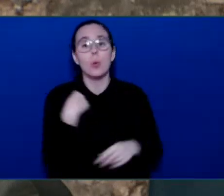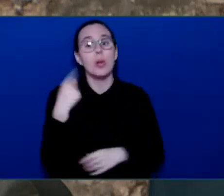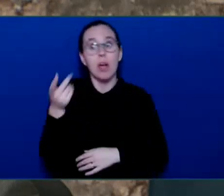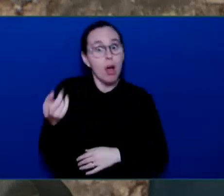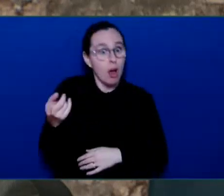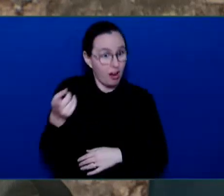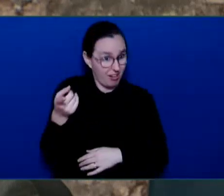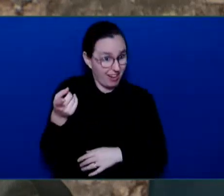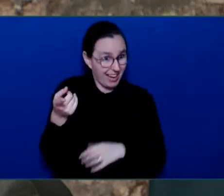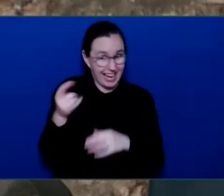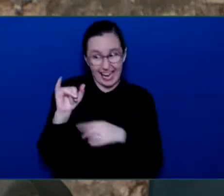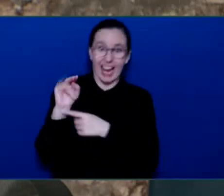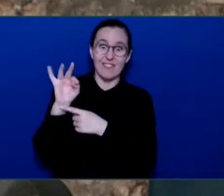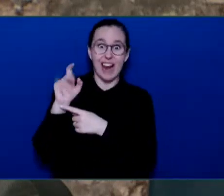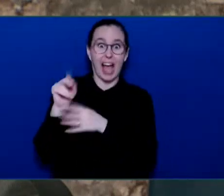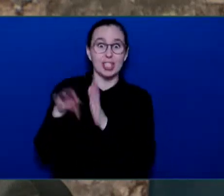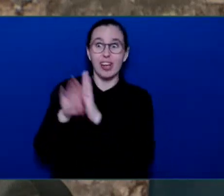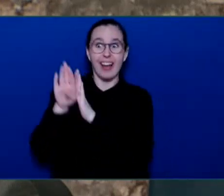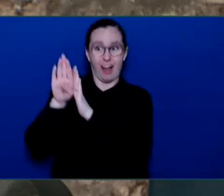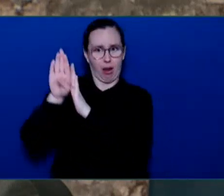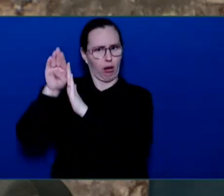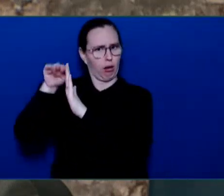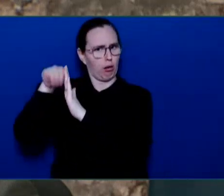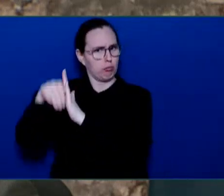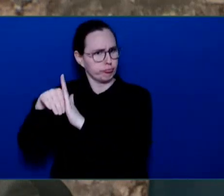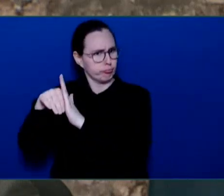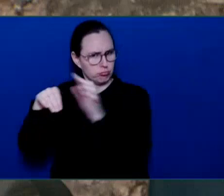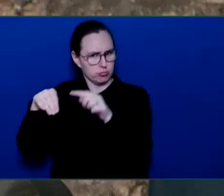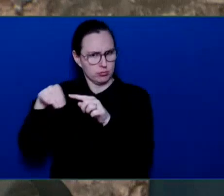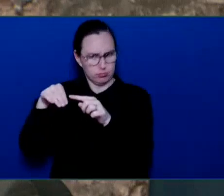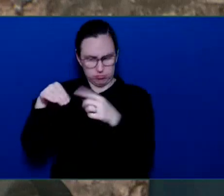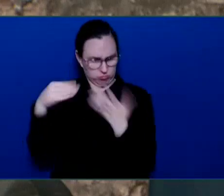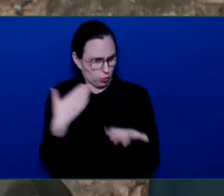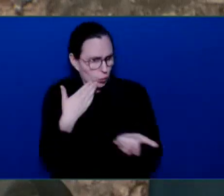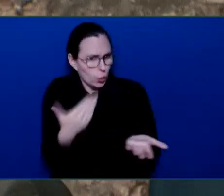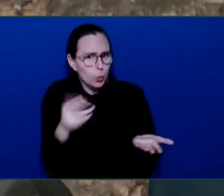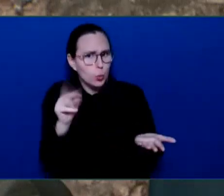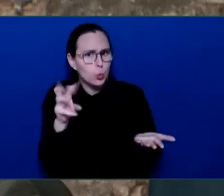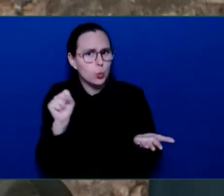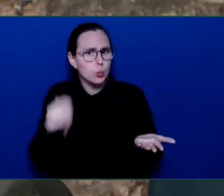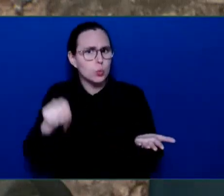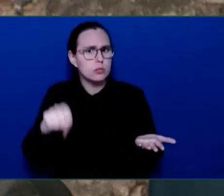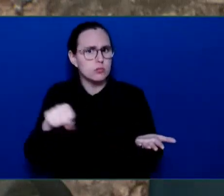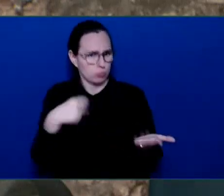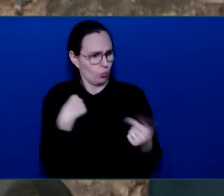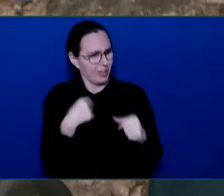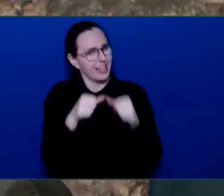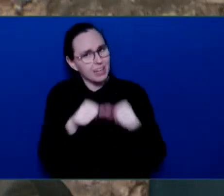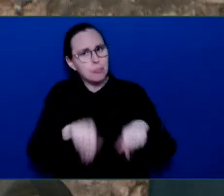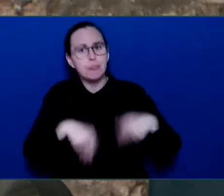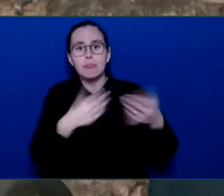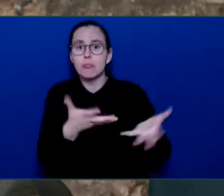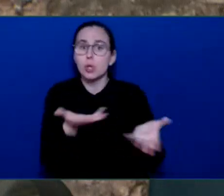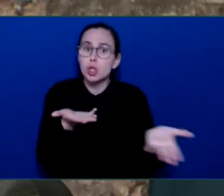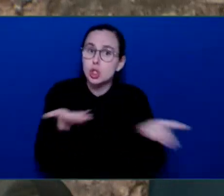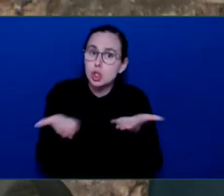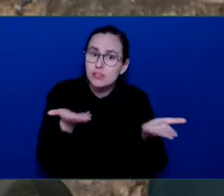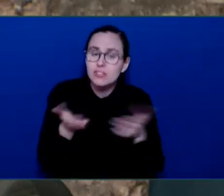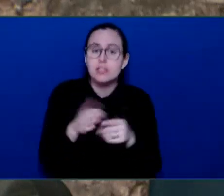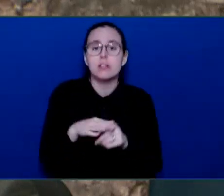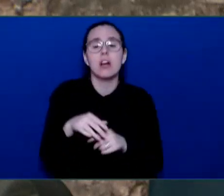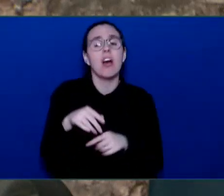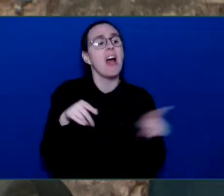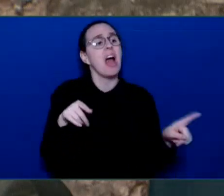to provide services to people. One of the taxes that he's mentioned is the speculation tax. And the speculation tax has actually put